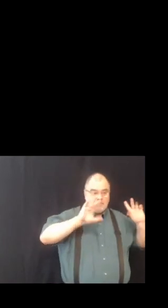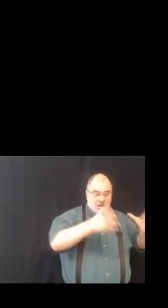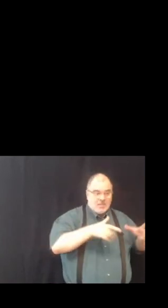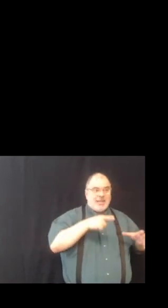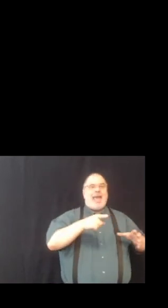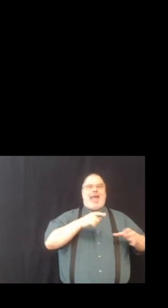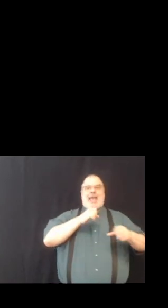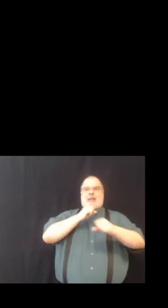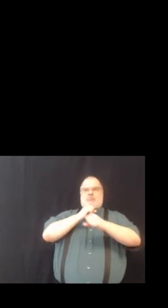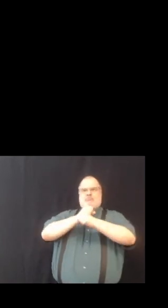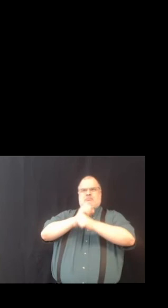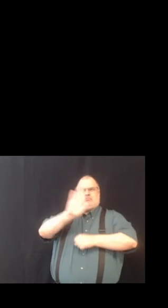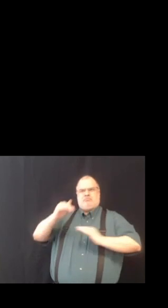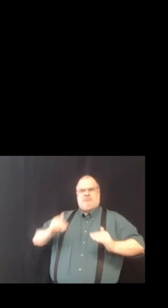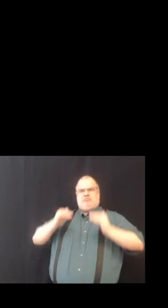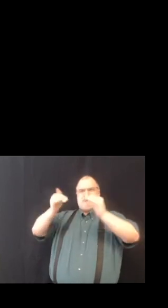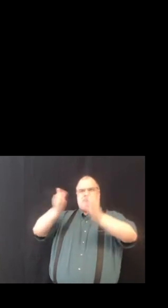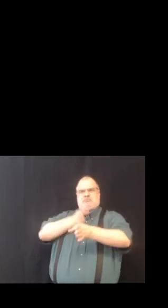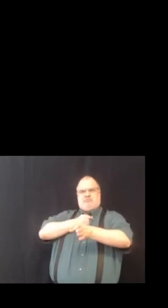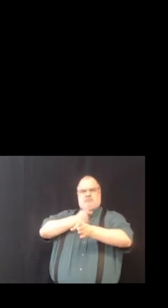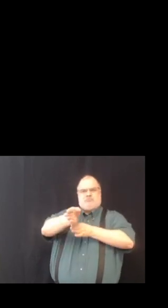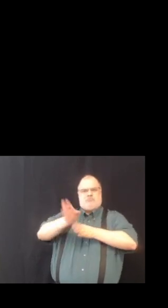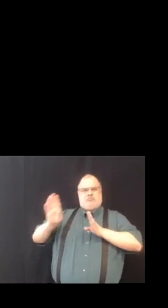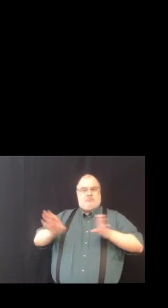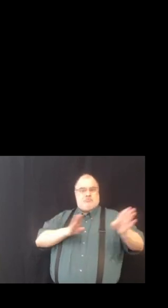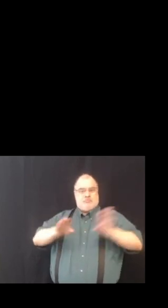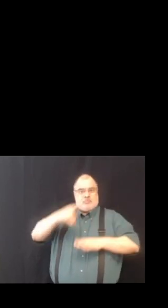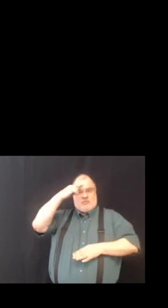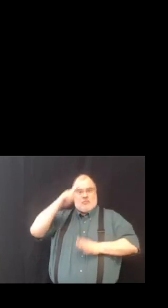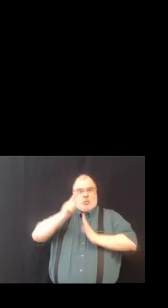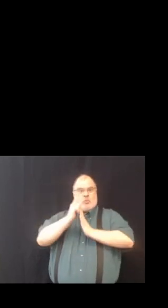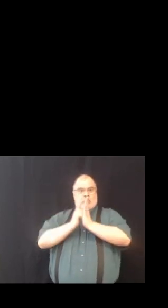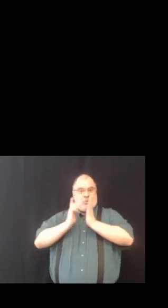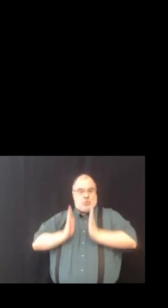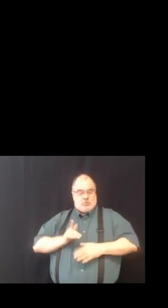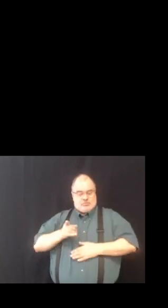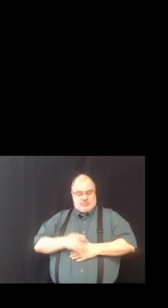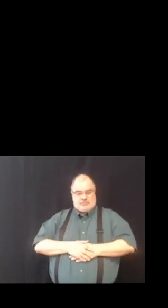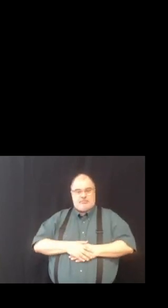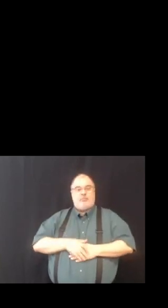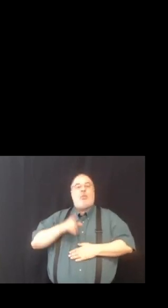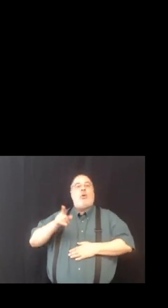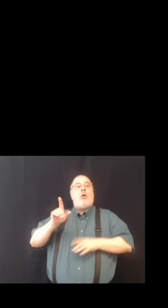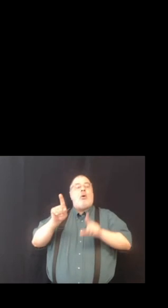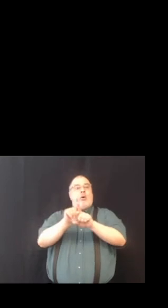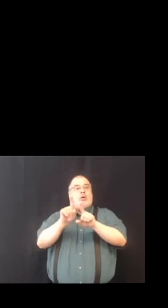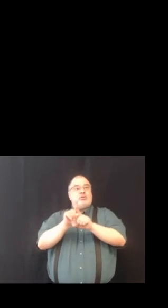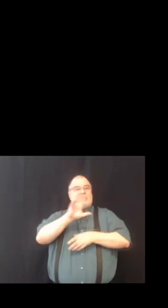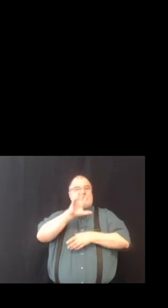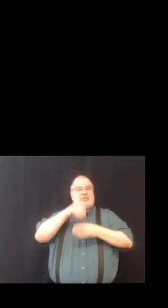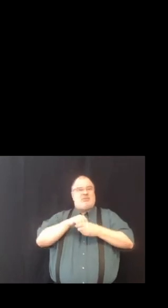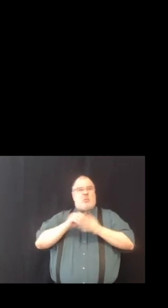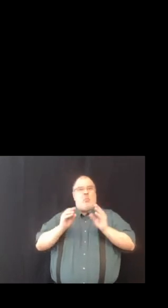Florida lawyers. This organization has also fostered an environment of inclusion with its staff, with more than 6